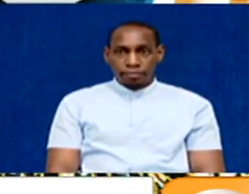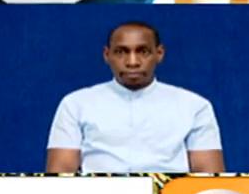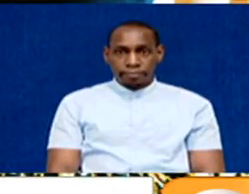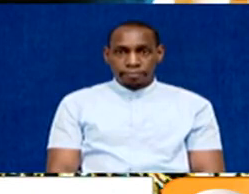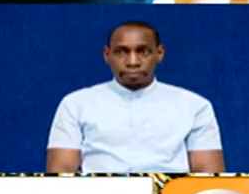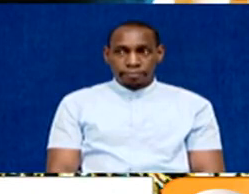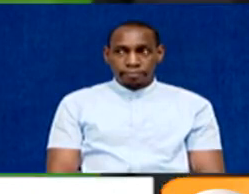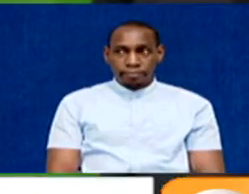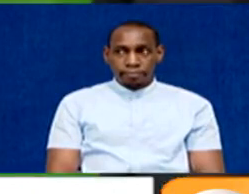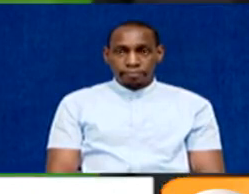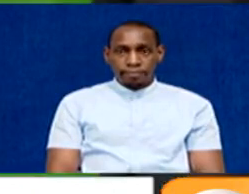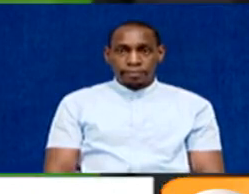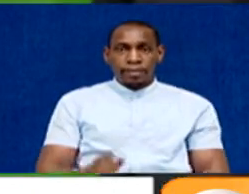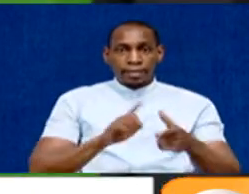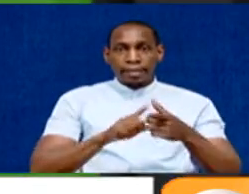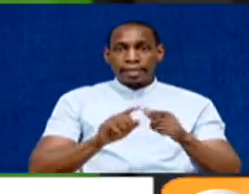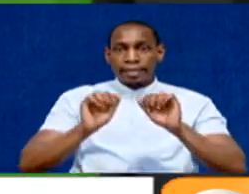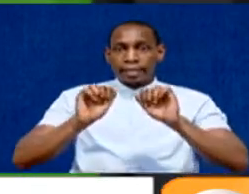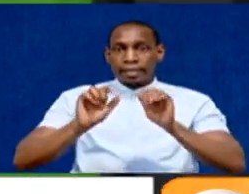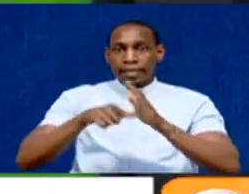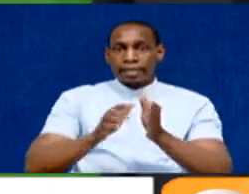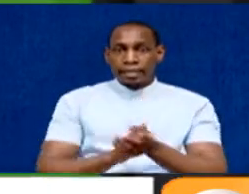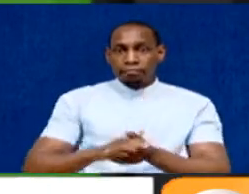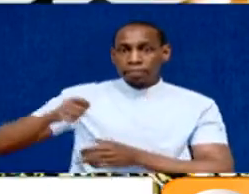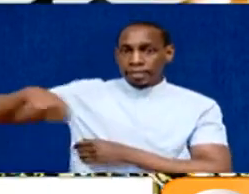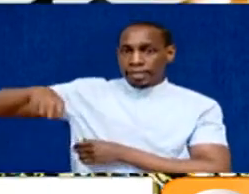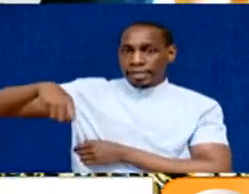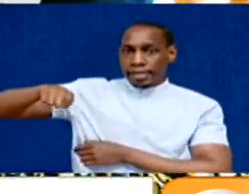me, we make 1. And then we would chant, piga